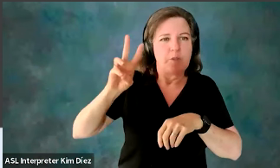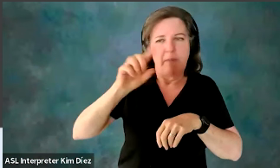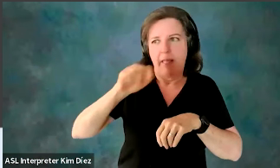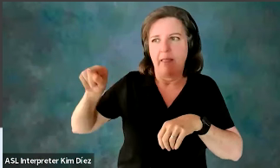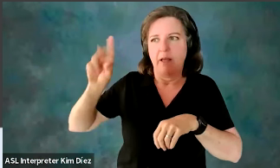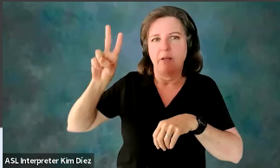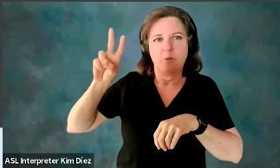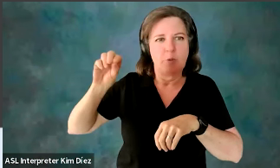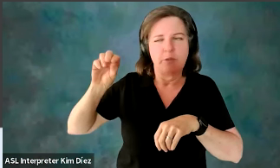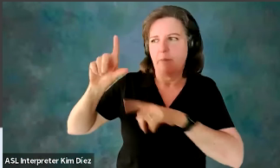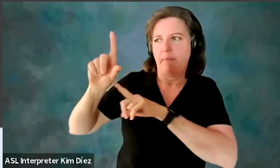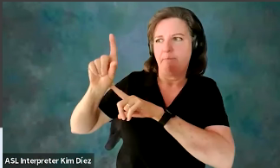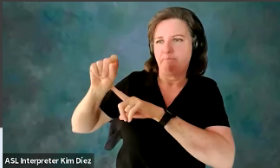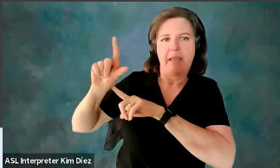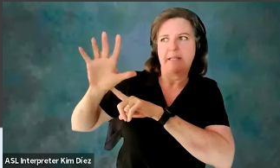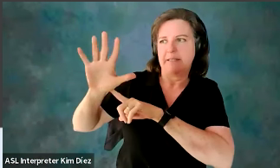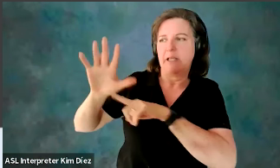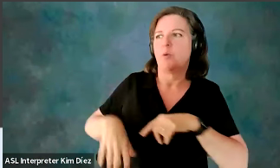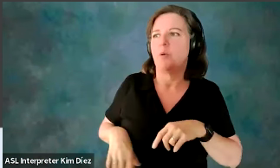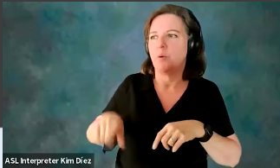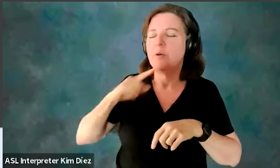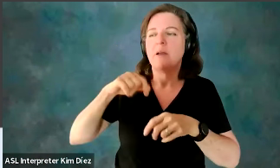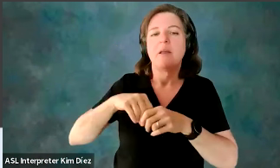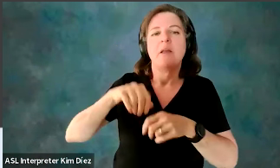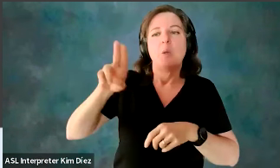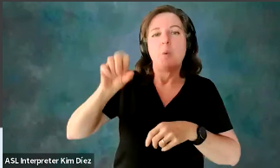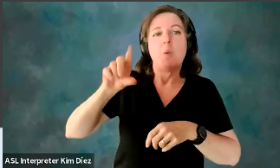created by NRCS